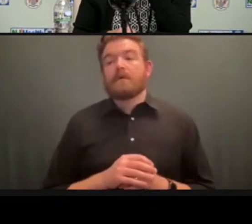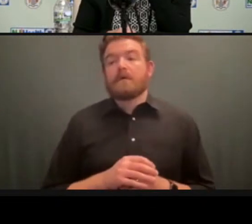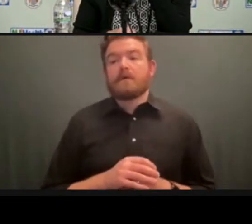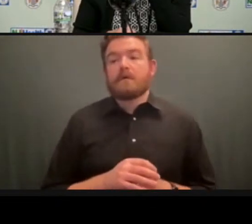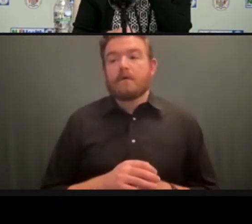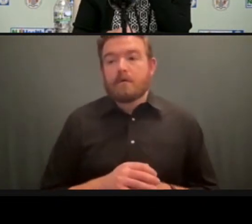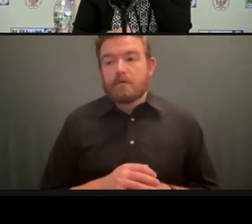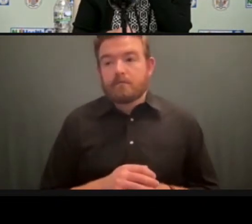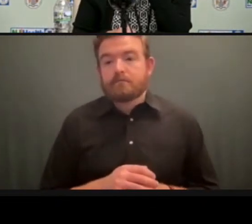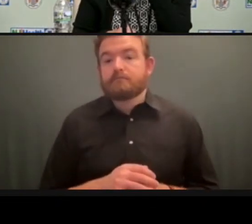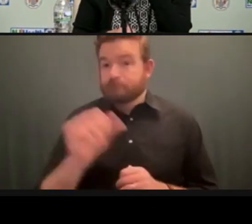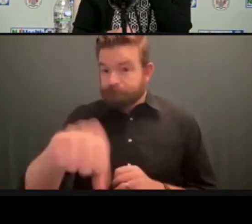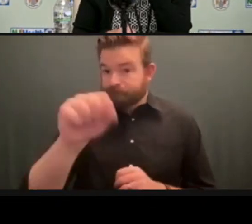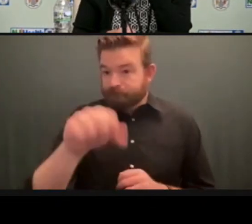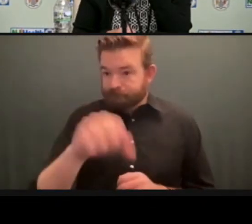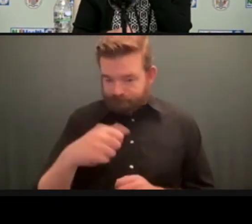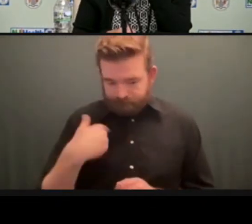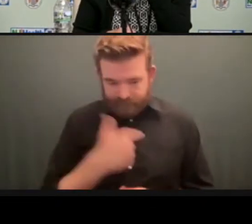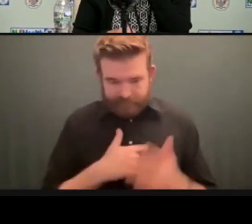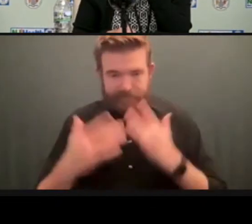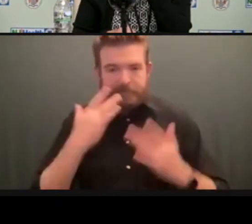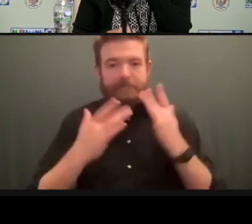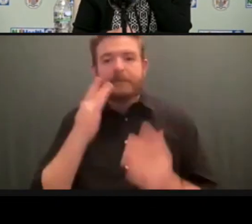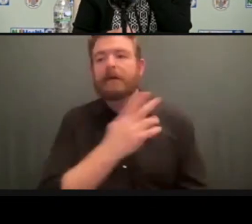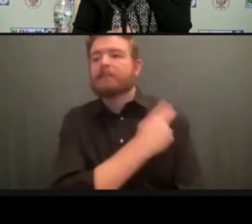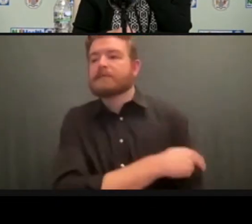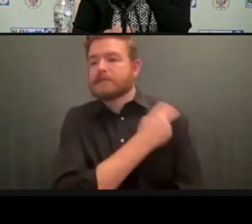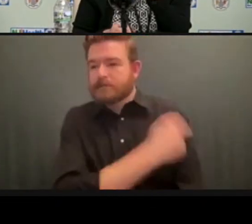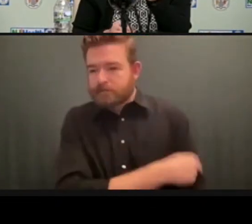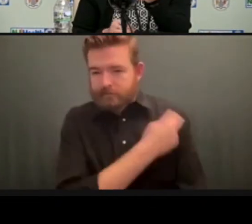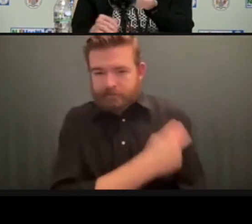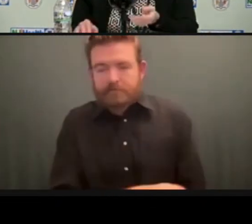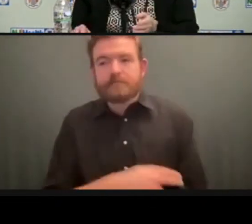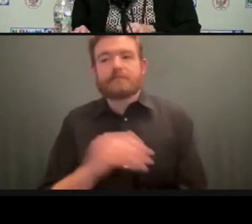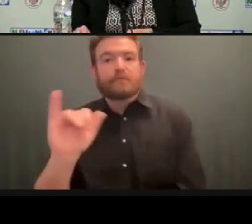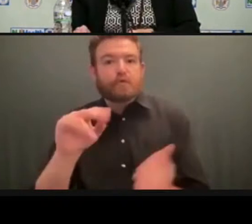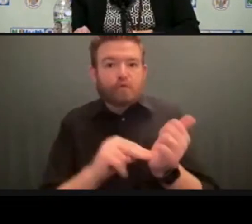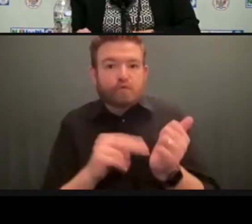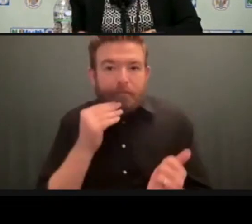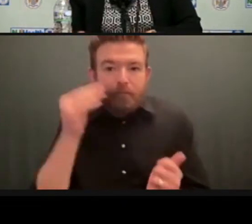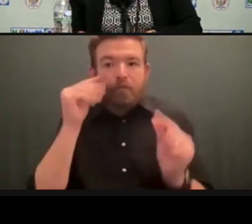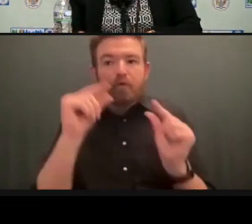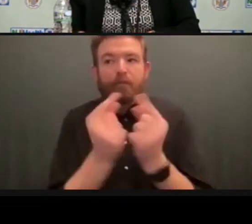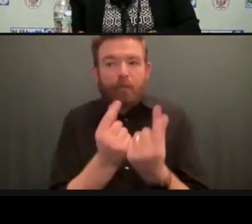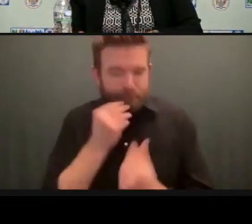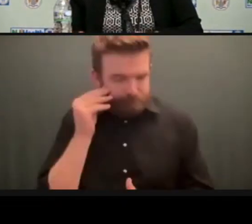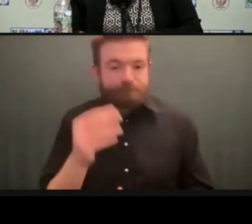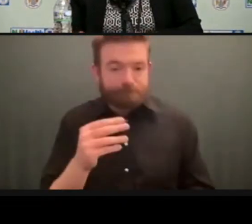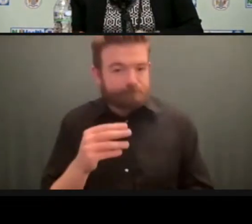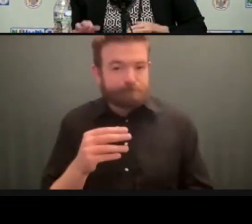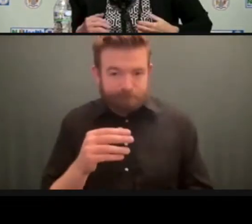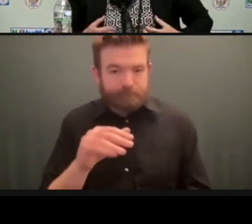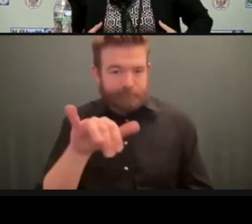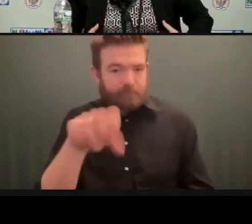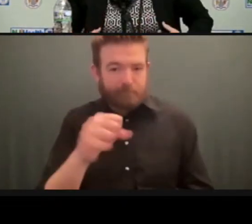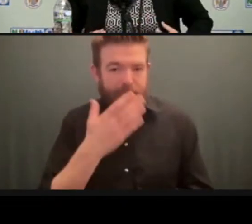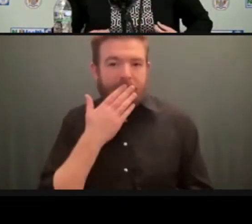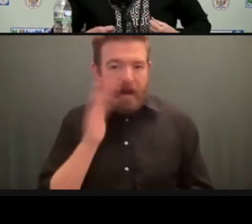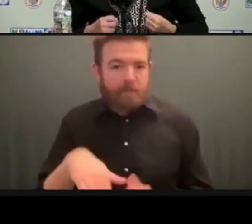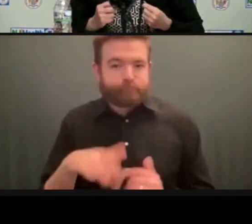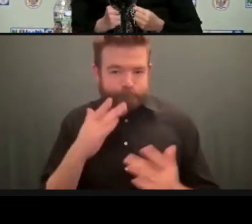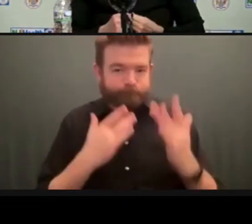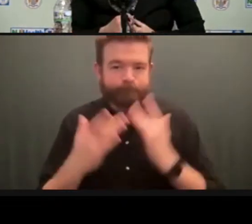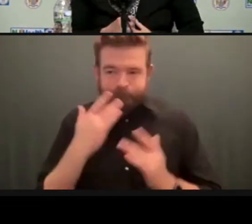care. There's just no other way around it. Judy can give you some more specifics. Frankly, Ken, I think the